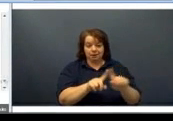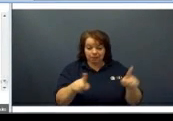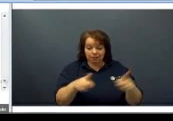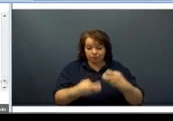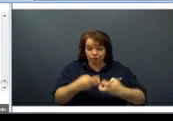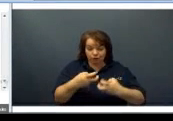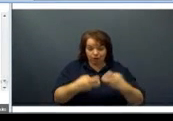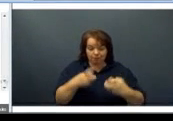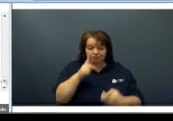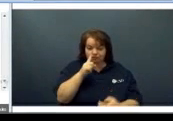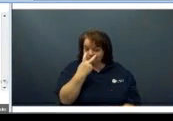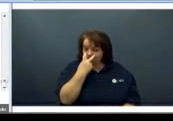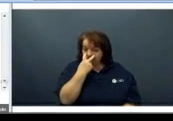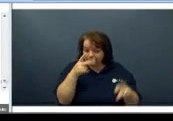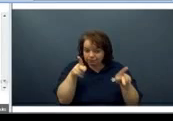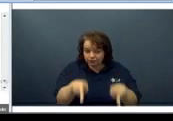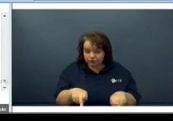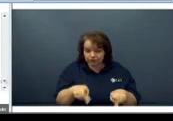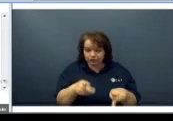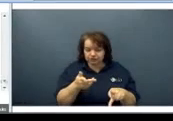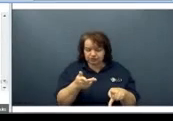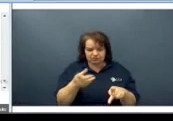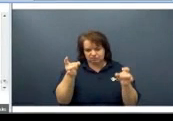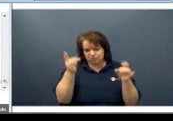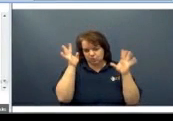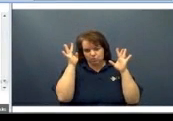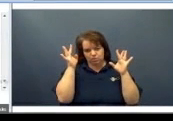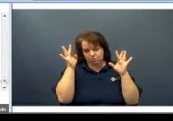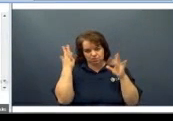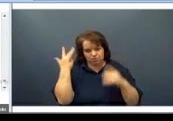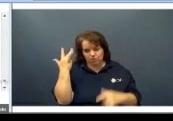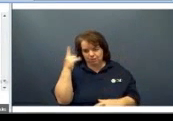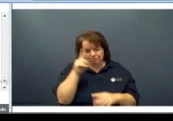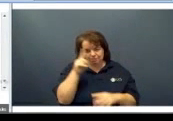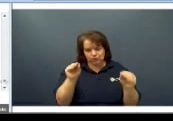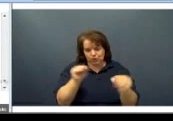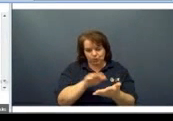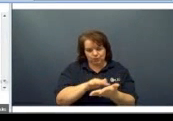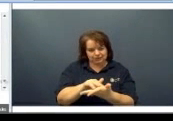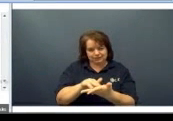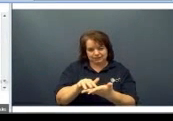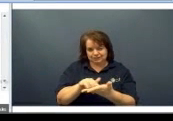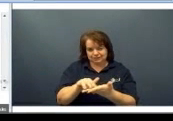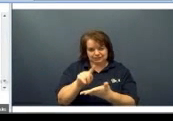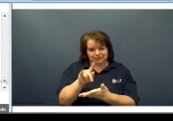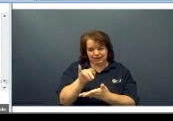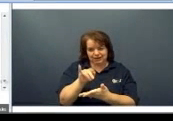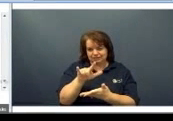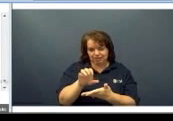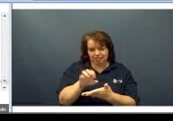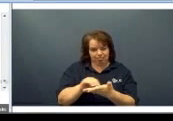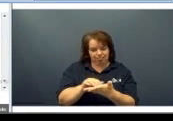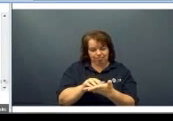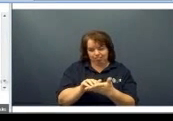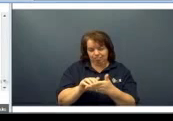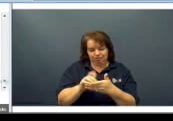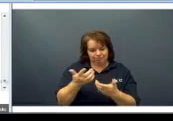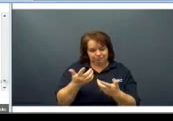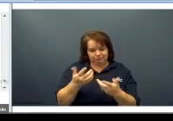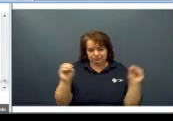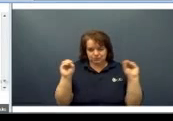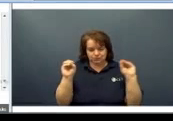ordinary people, but the problem is that for a blind person, they're horrible because there's no tactile,